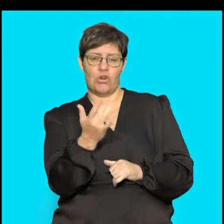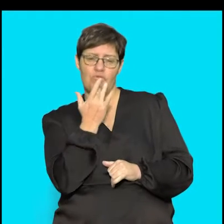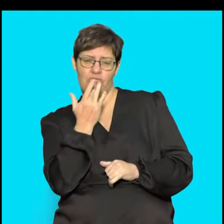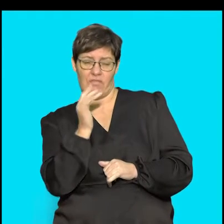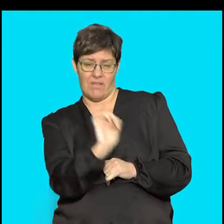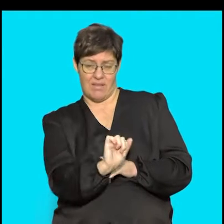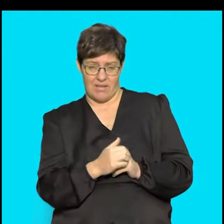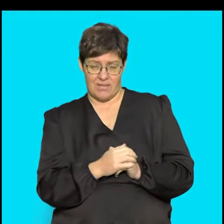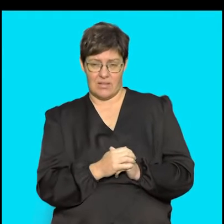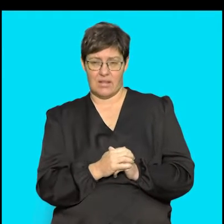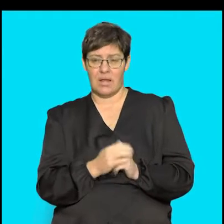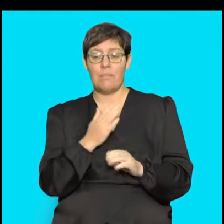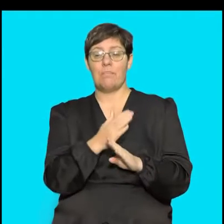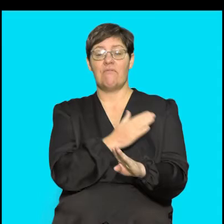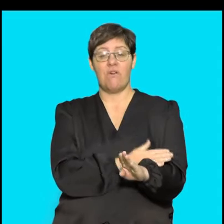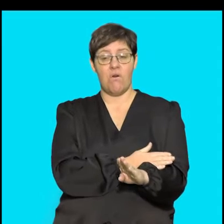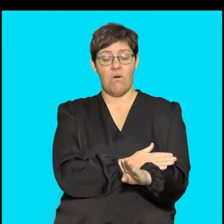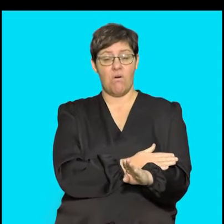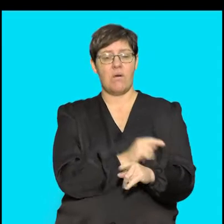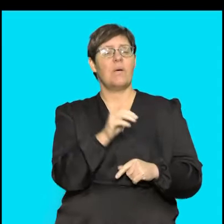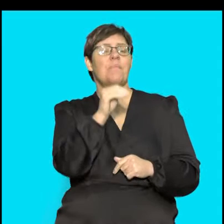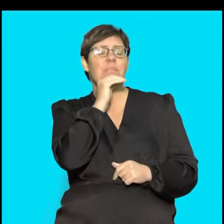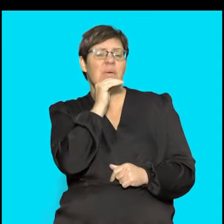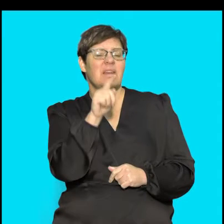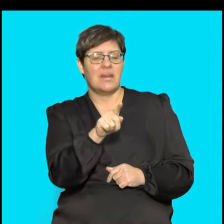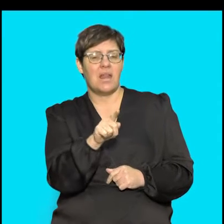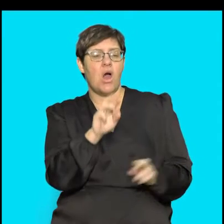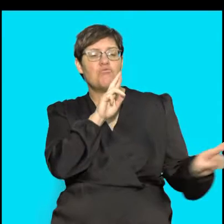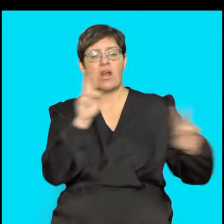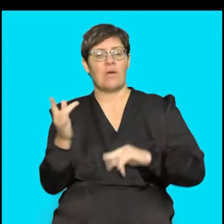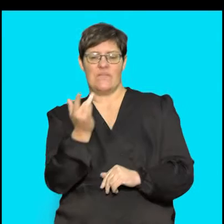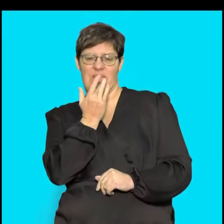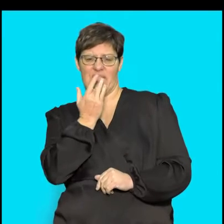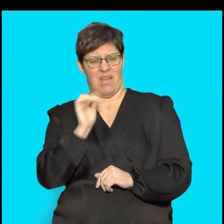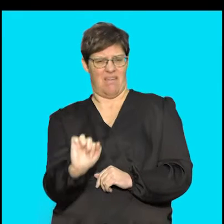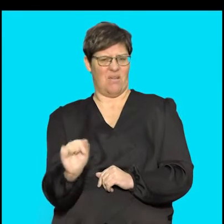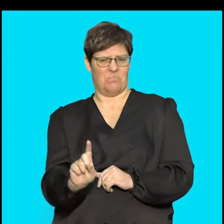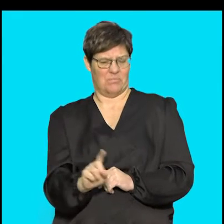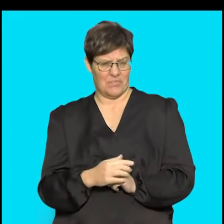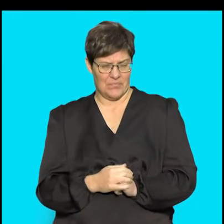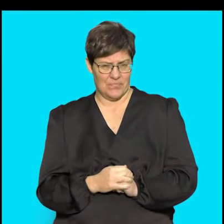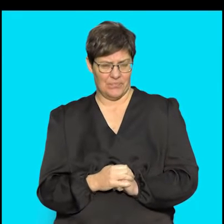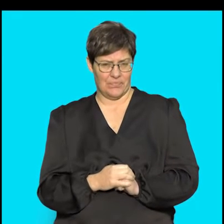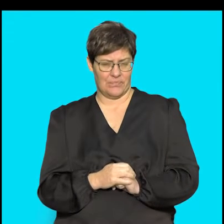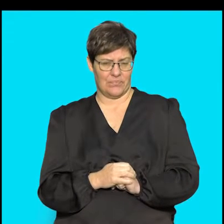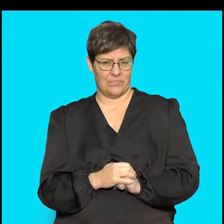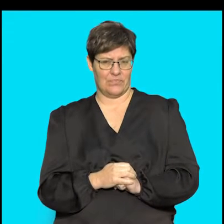be favored. Just before we go on, I want to explain to you what does it mean for a reaction to be favored.